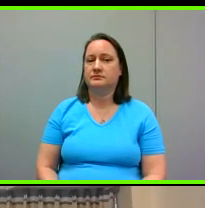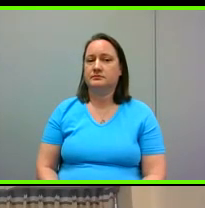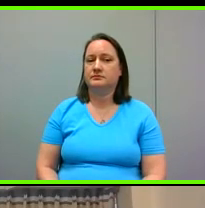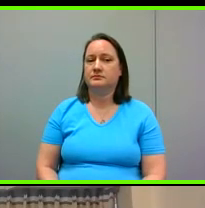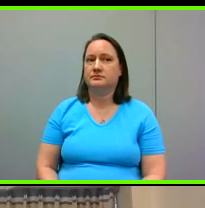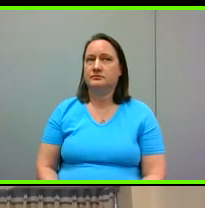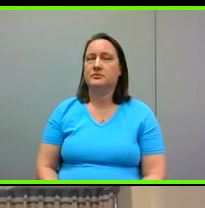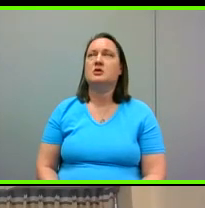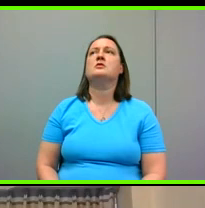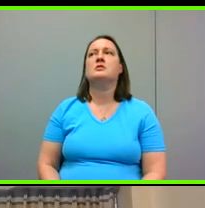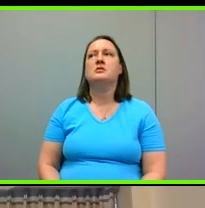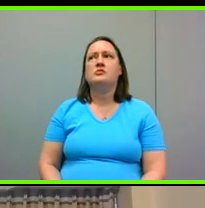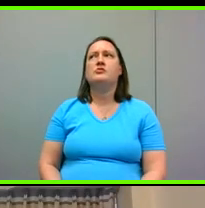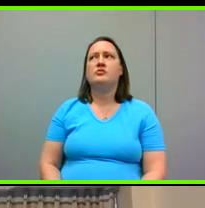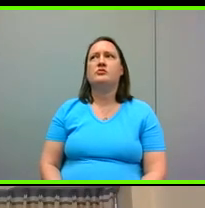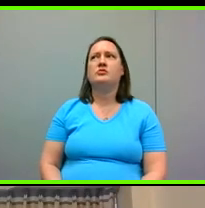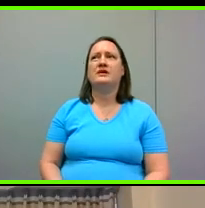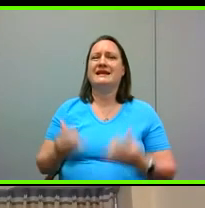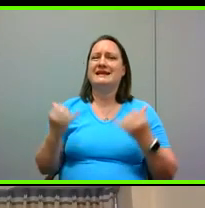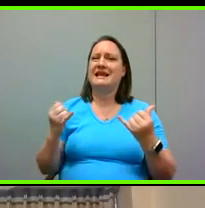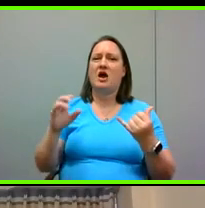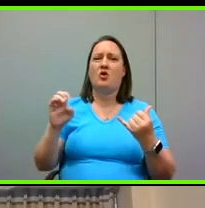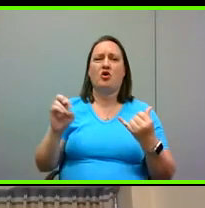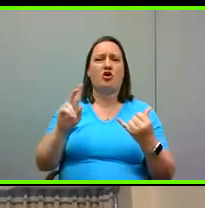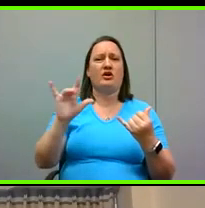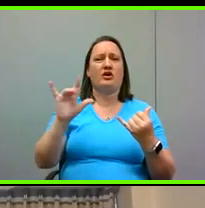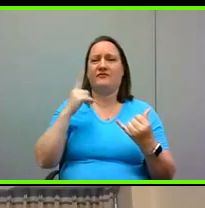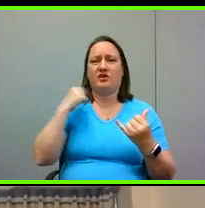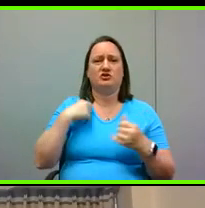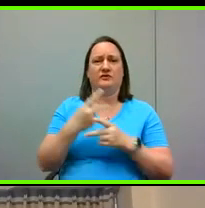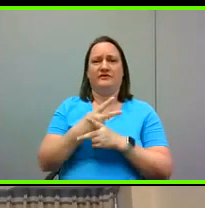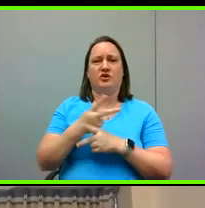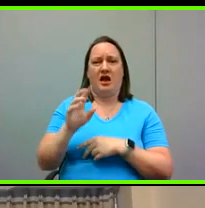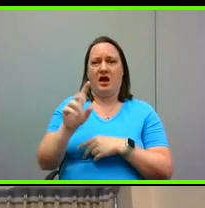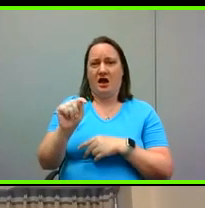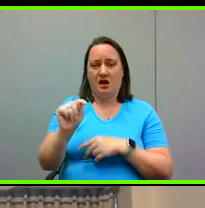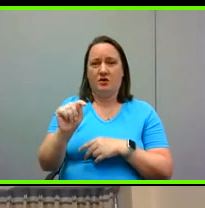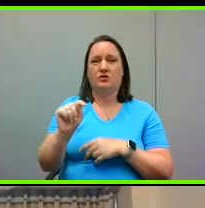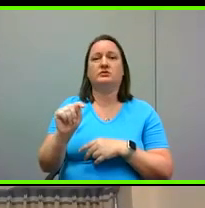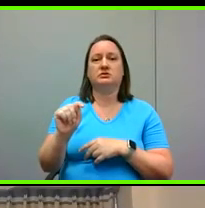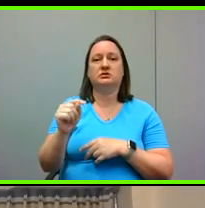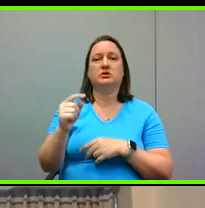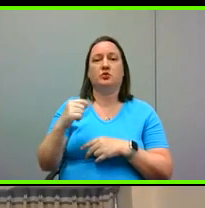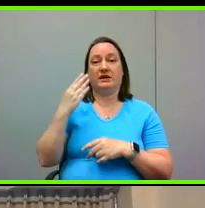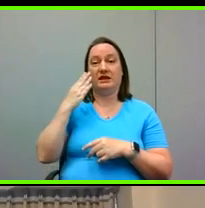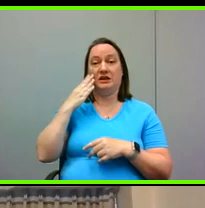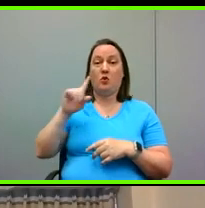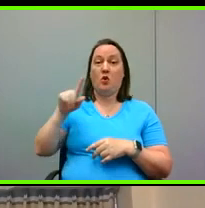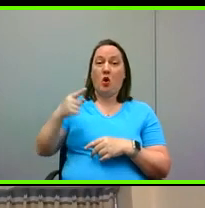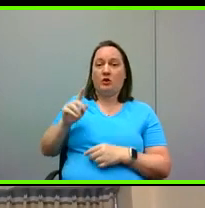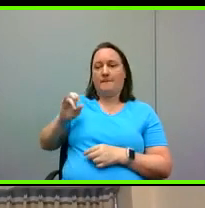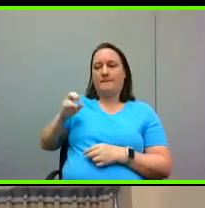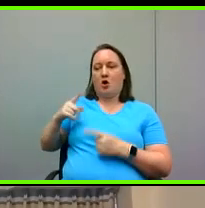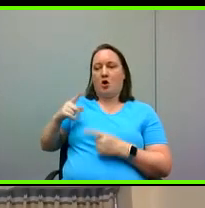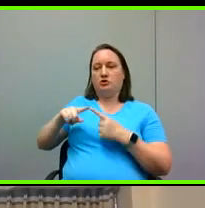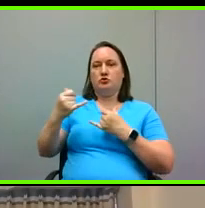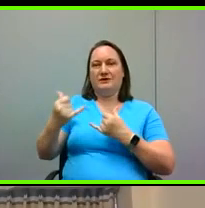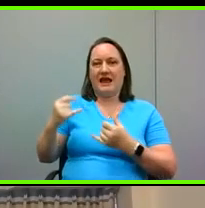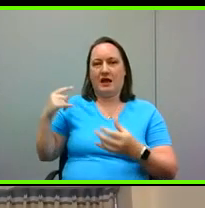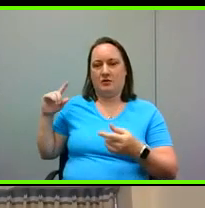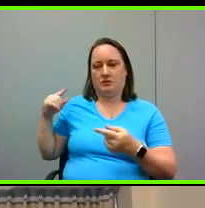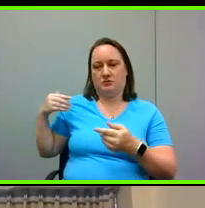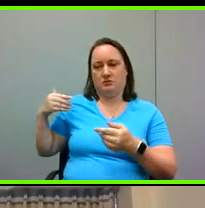Jenny, I would say it's too early for us to figure that out yet. We only would know from March to now, and we haven't done anything yet